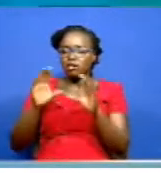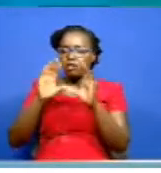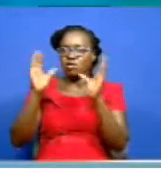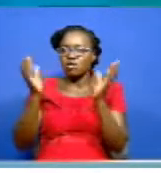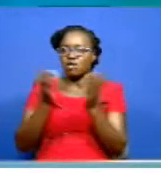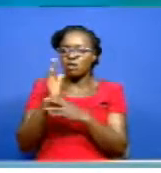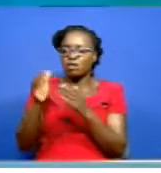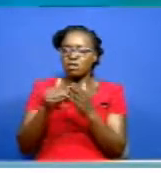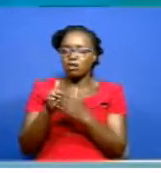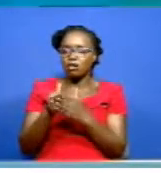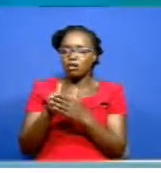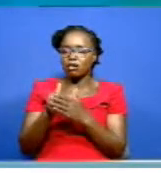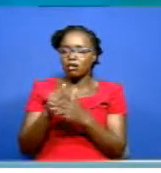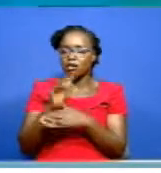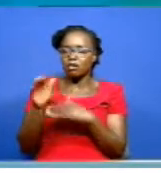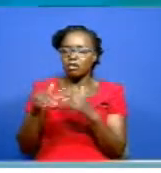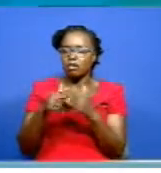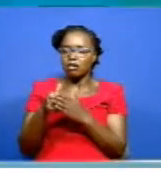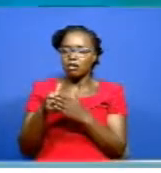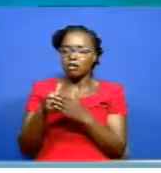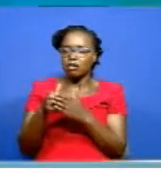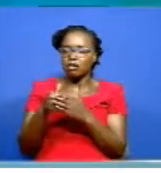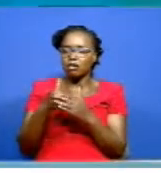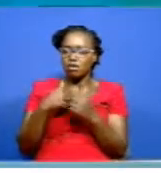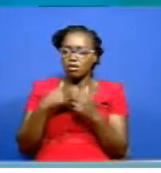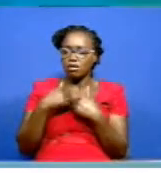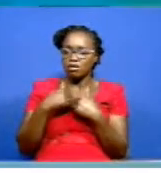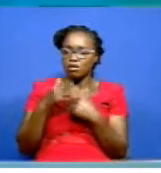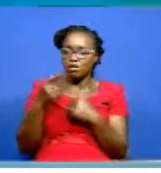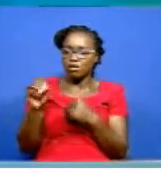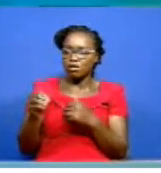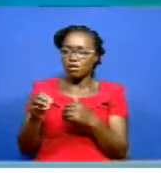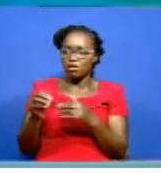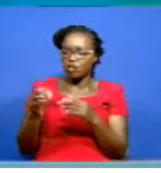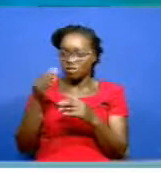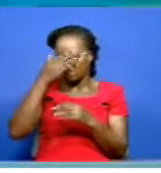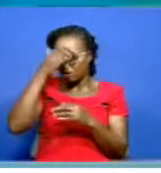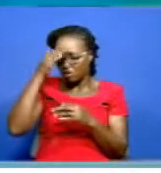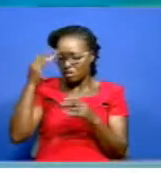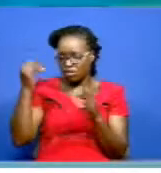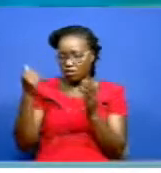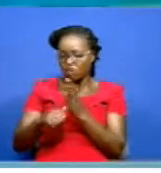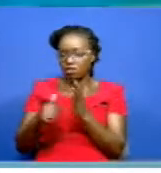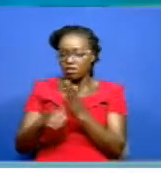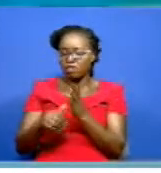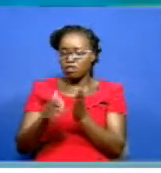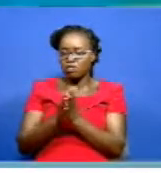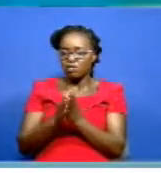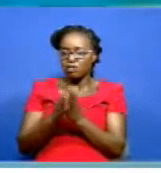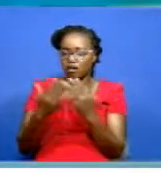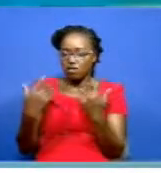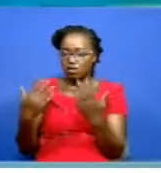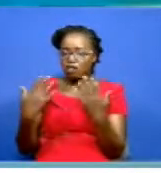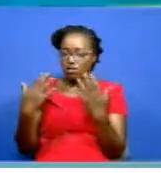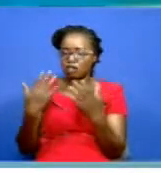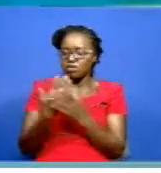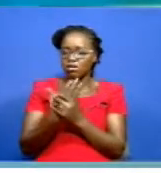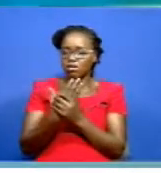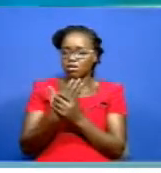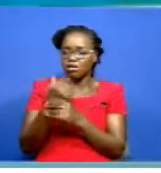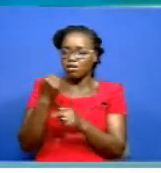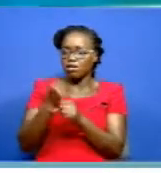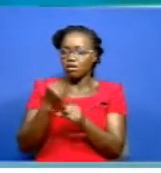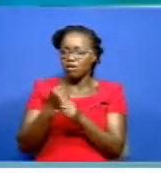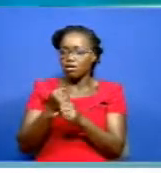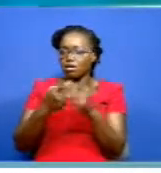So we all have to leave our differences, if we have any, and get our hands together and work on this. We have to defeat